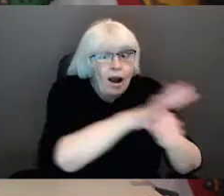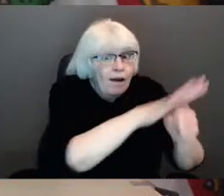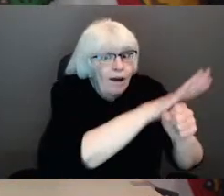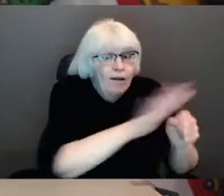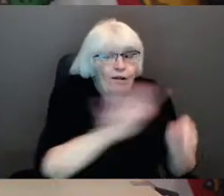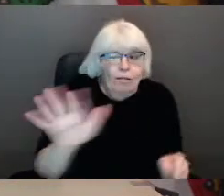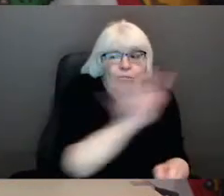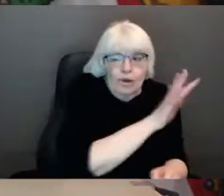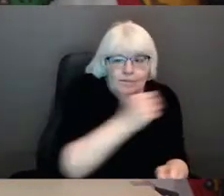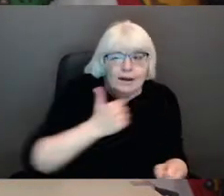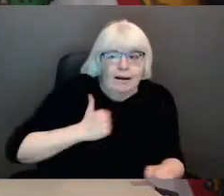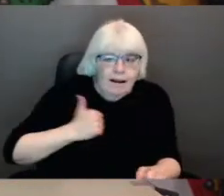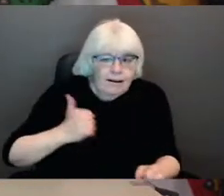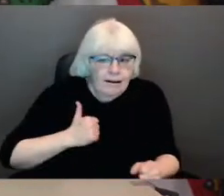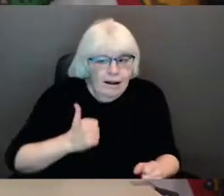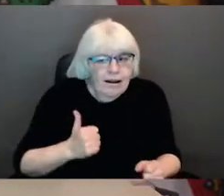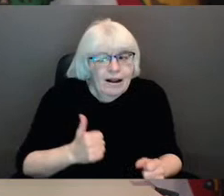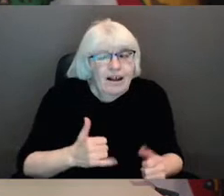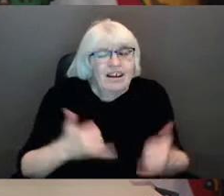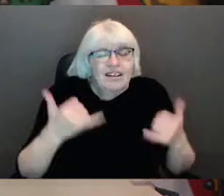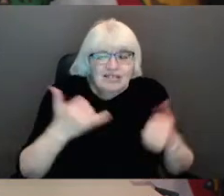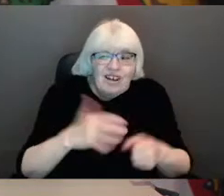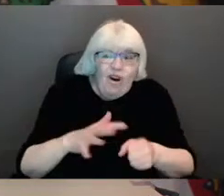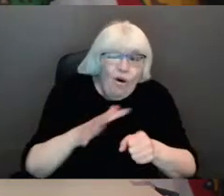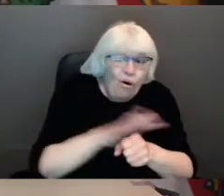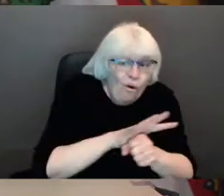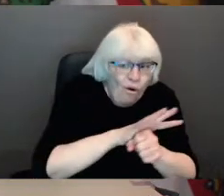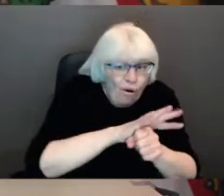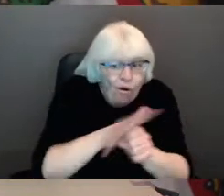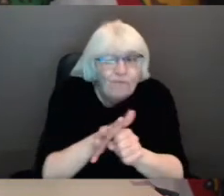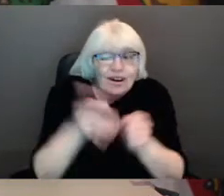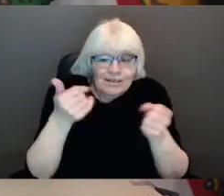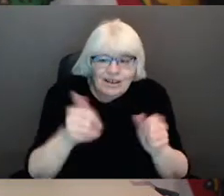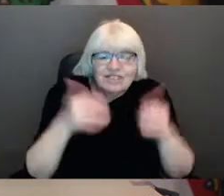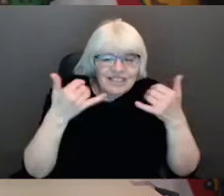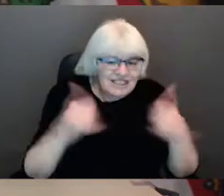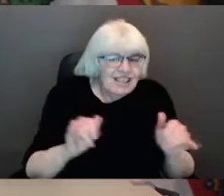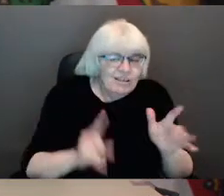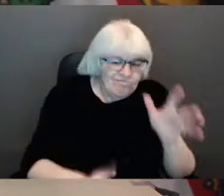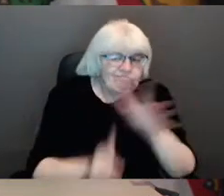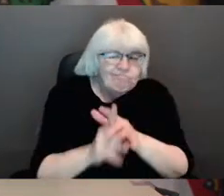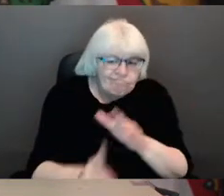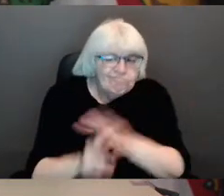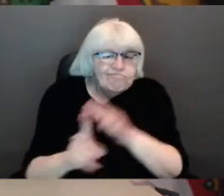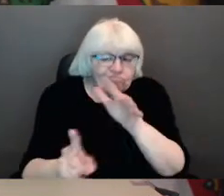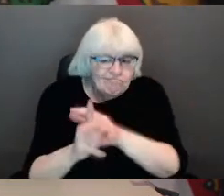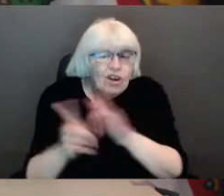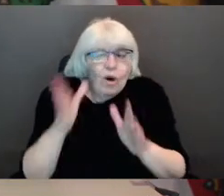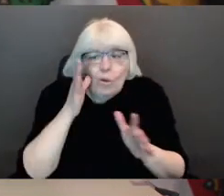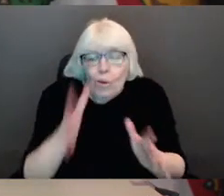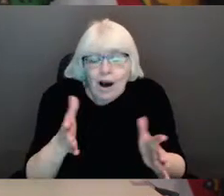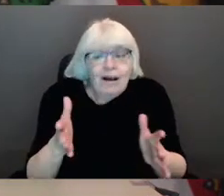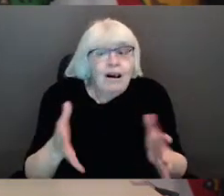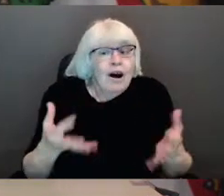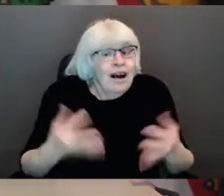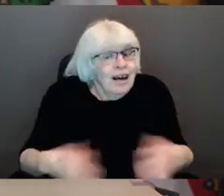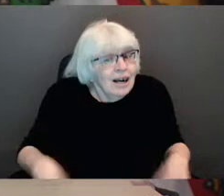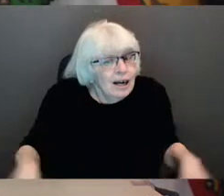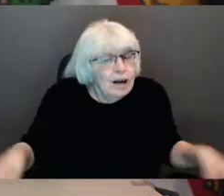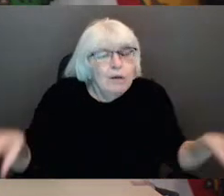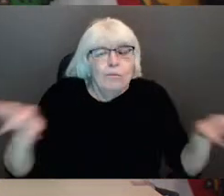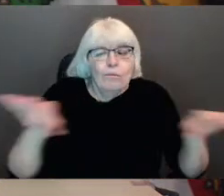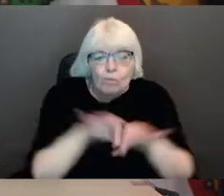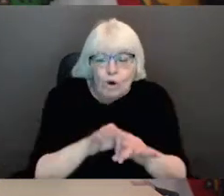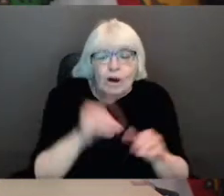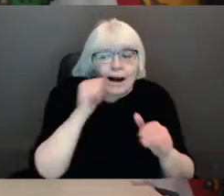communities, and in our schools. What is critically important is that our students are screened each morning, that